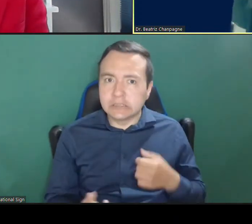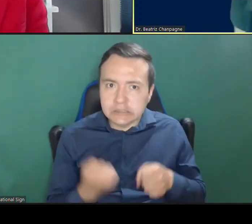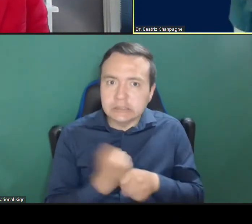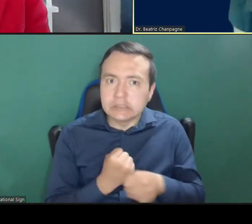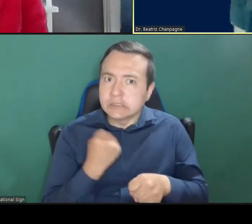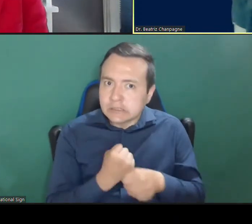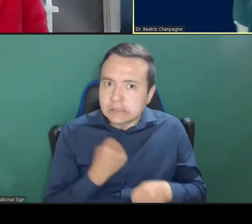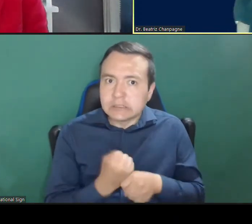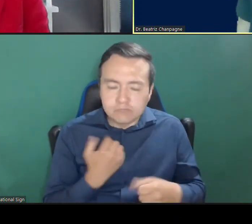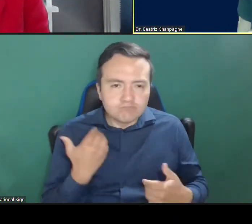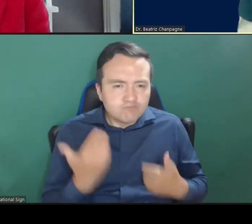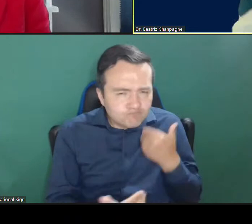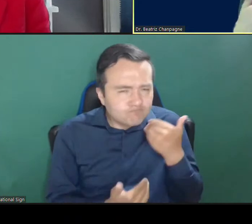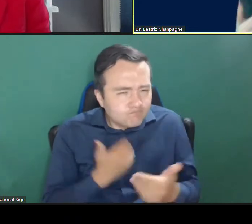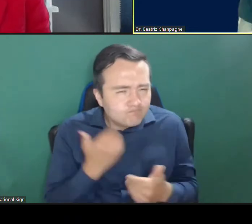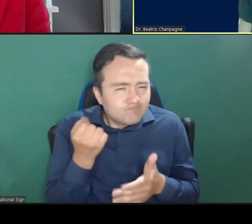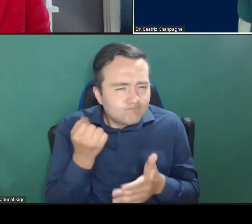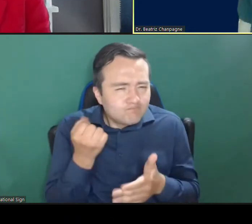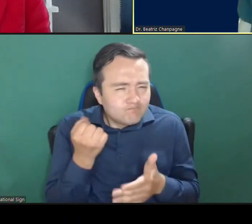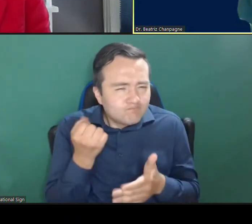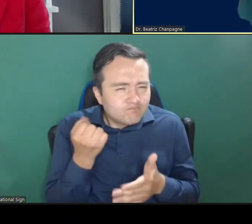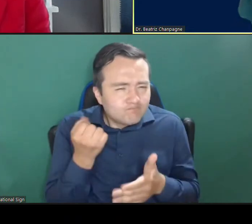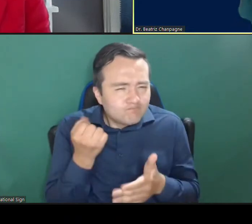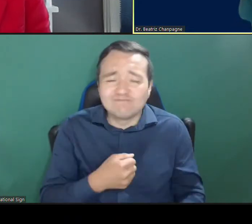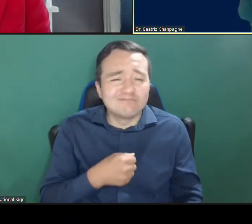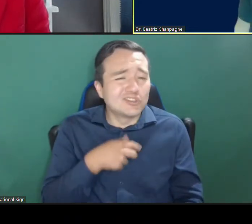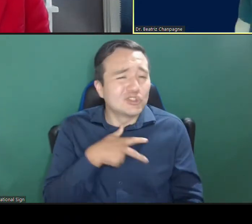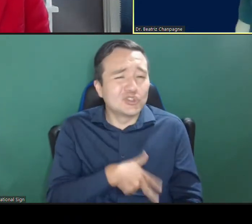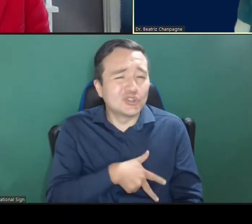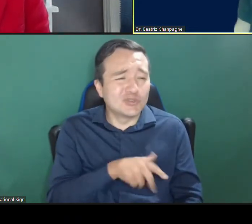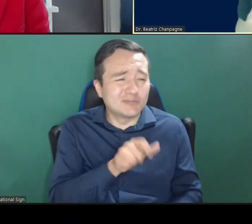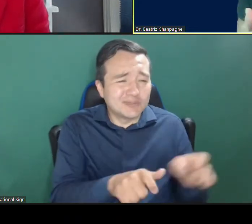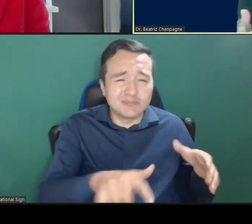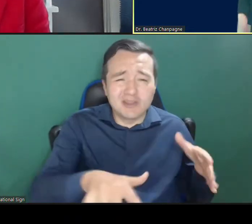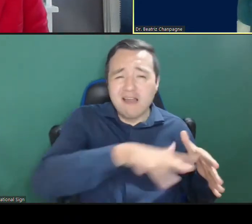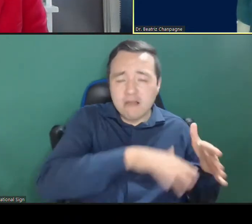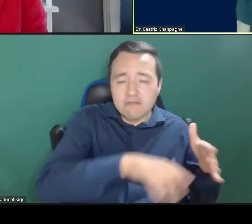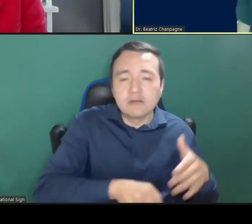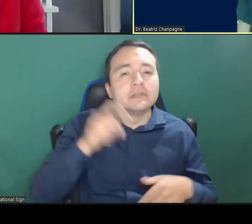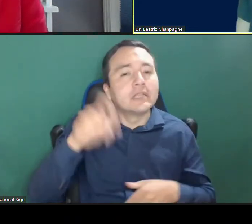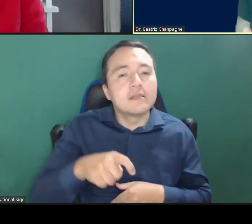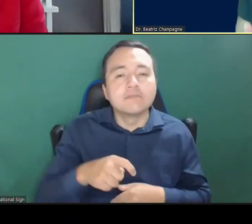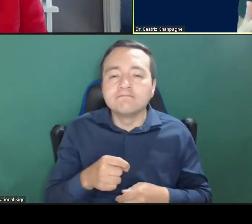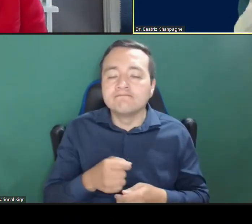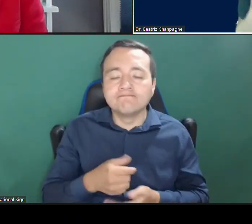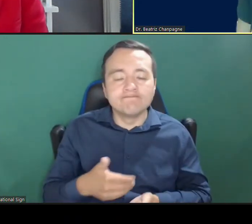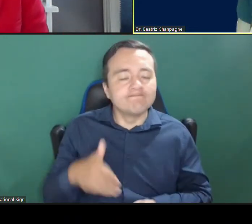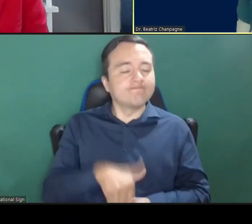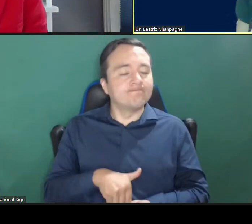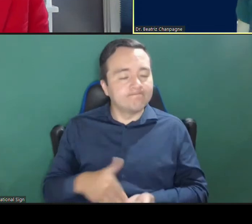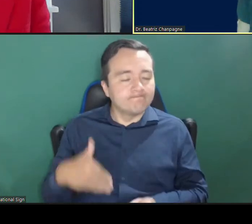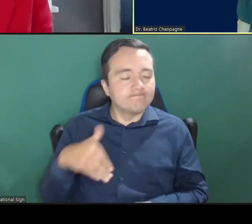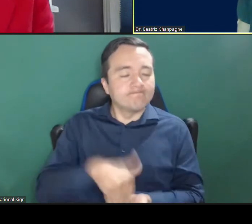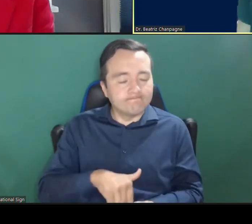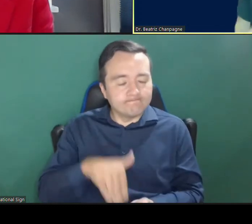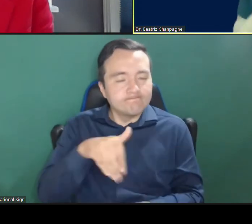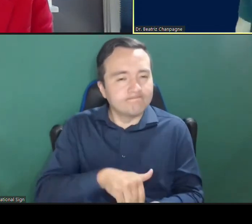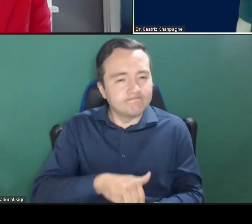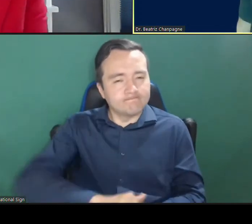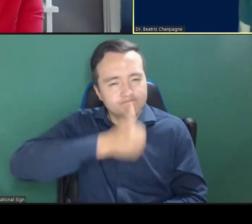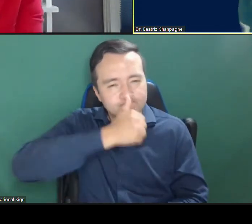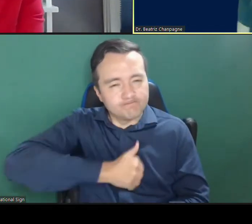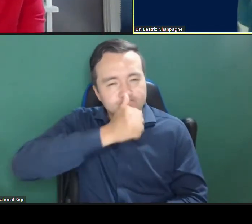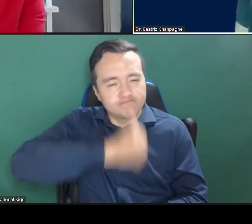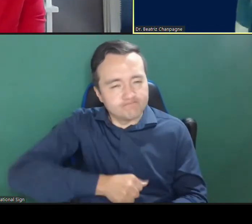this is a major struggle on a day-to-day basis in civil society. It requires a lot of